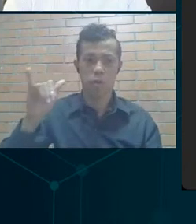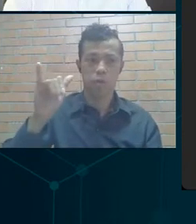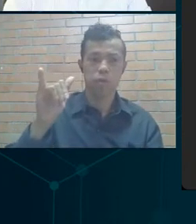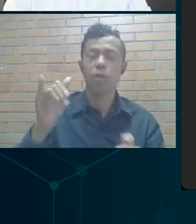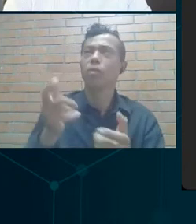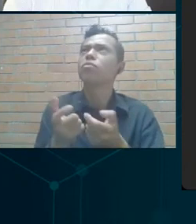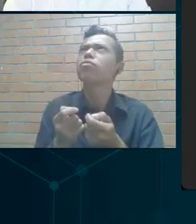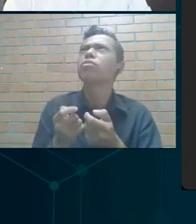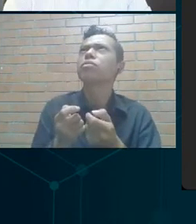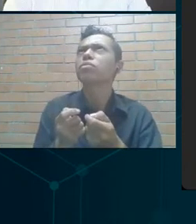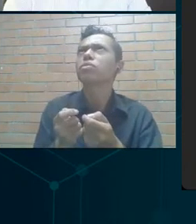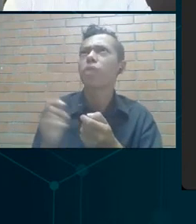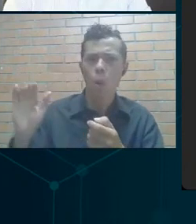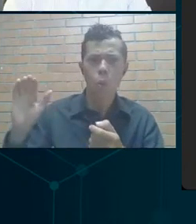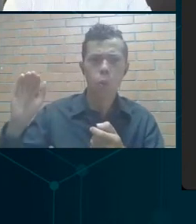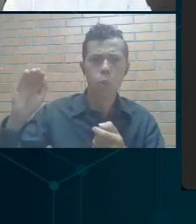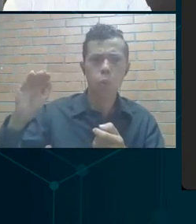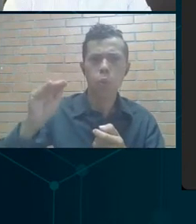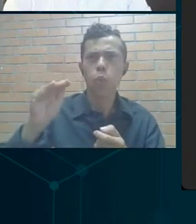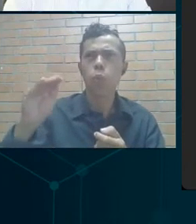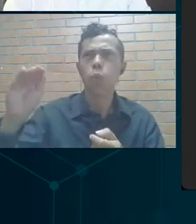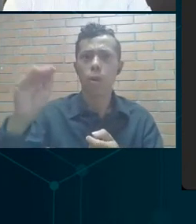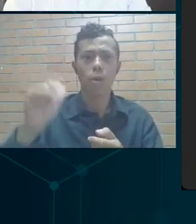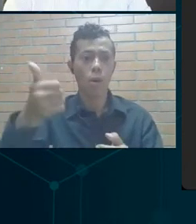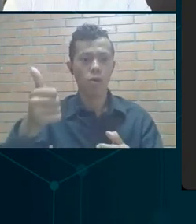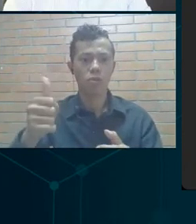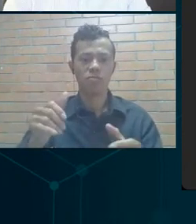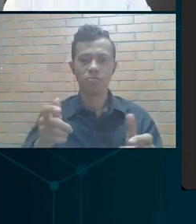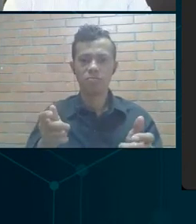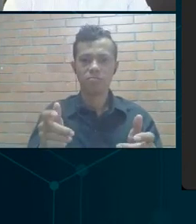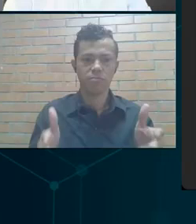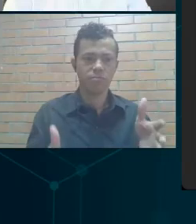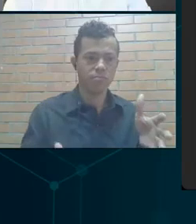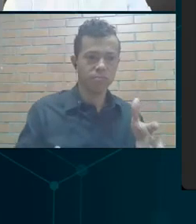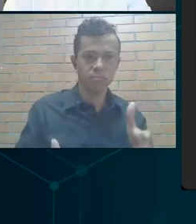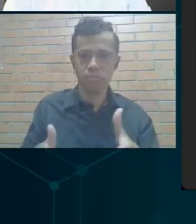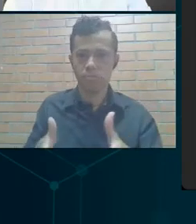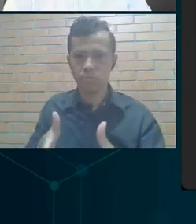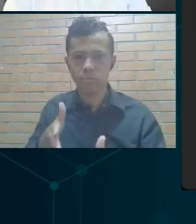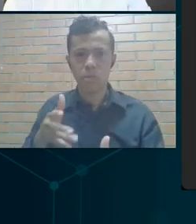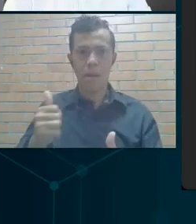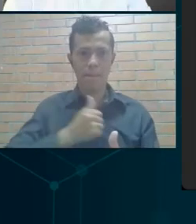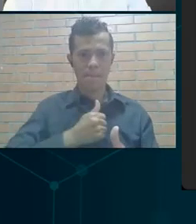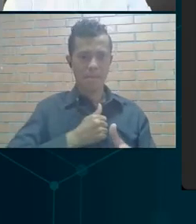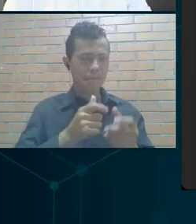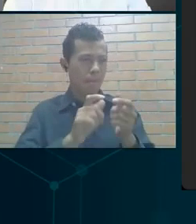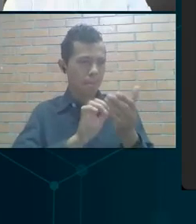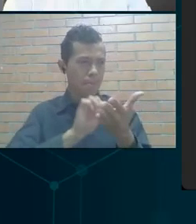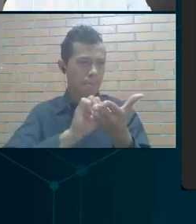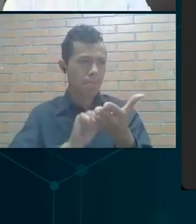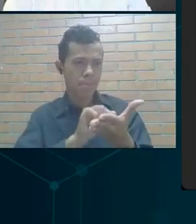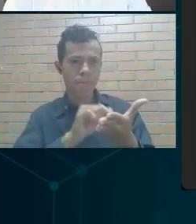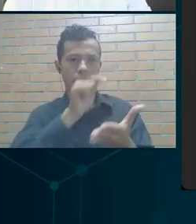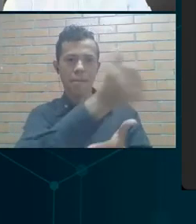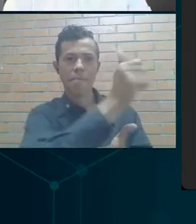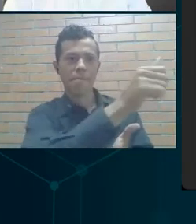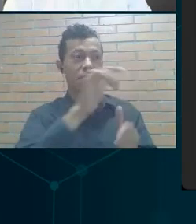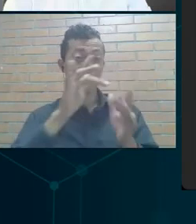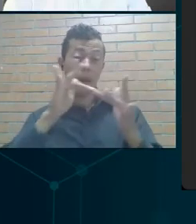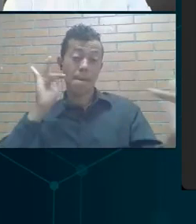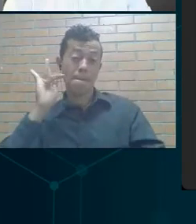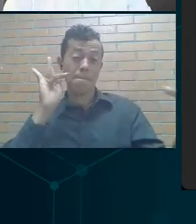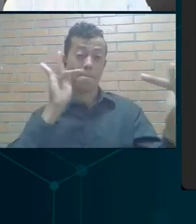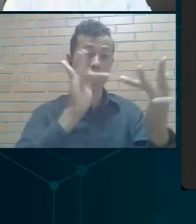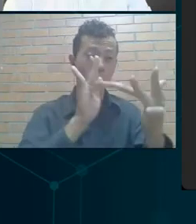control robots remotely. And so URLs now have given us this ability, and especially URLs